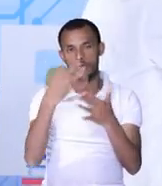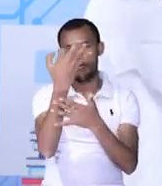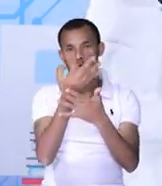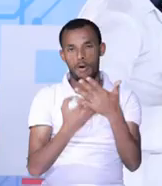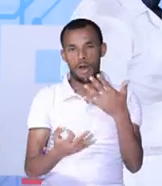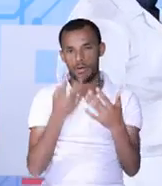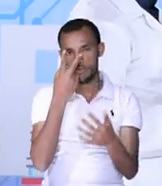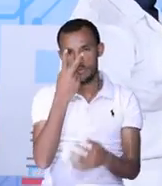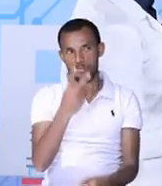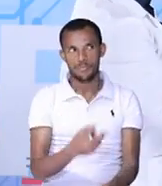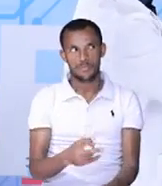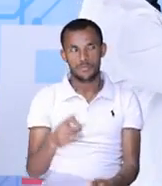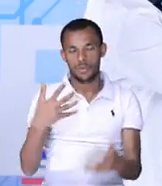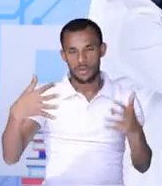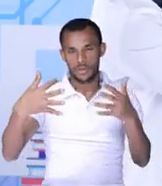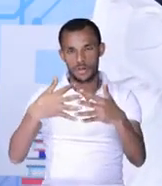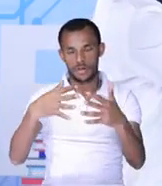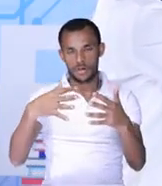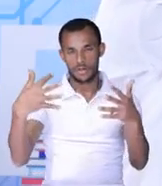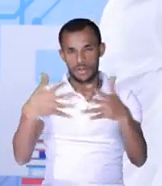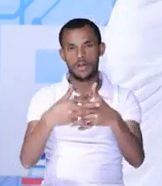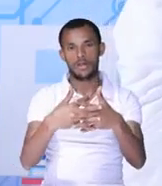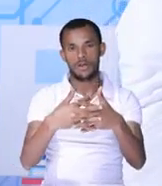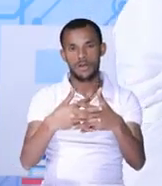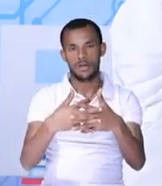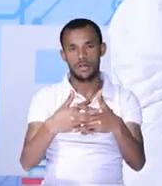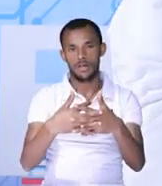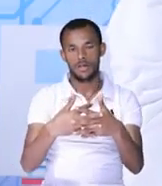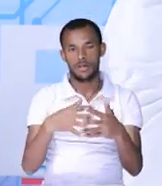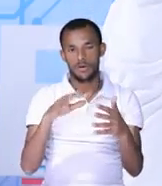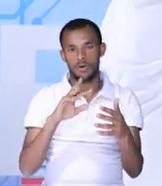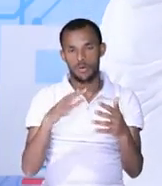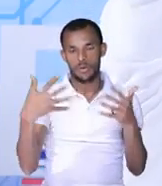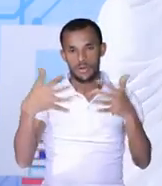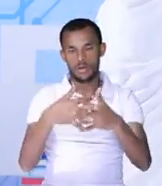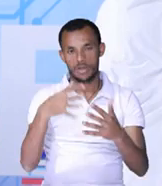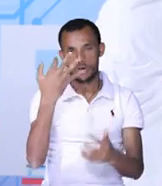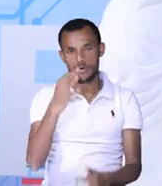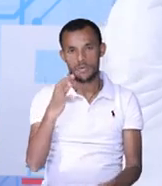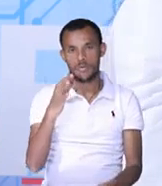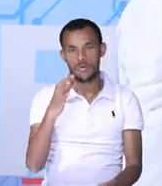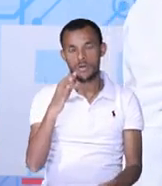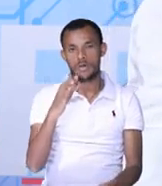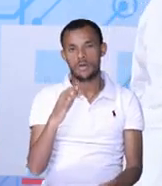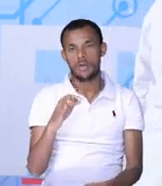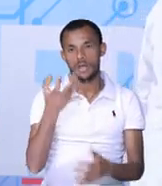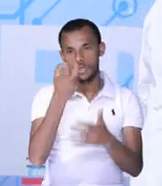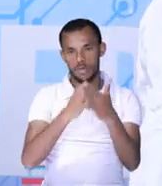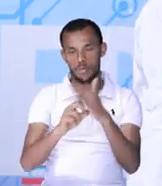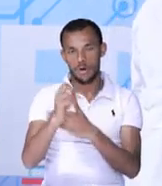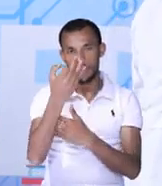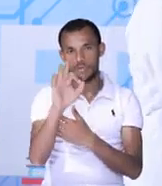formula. The integration, therefore, the integration, you can apply this one. The integration of the function this, it's a product